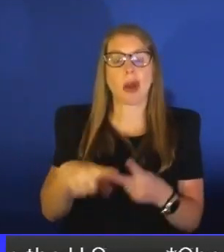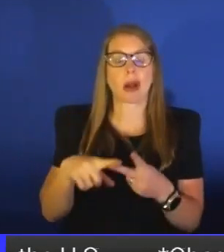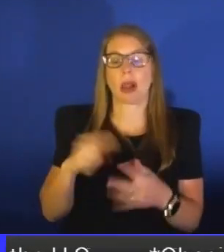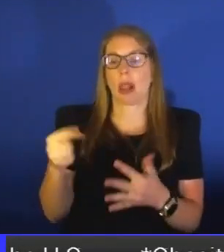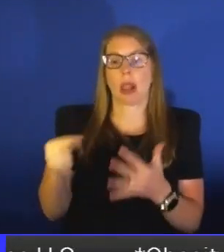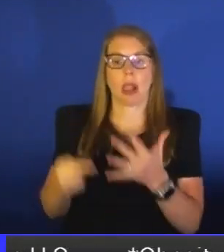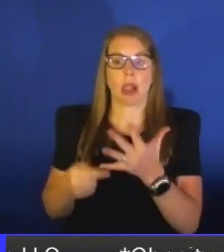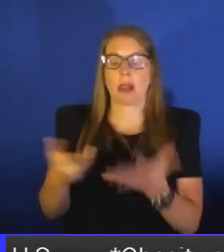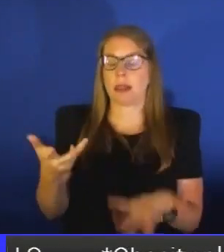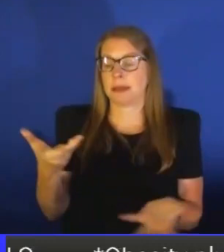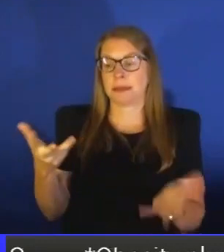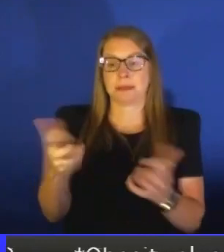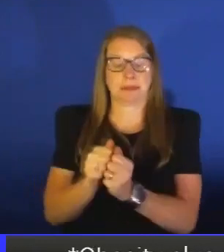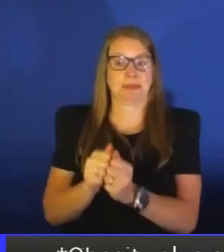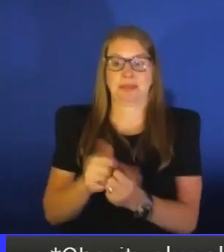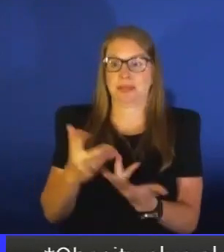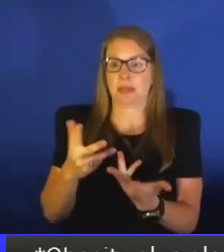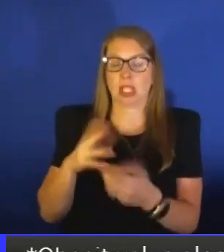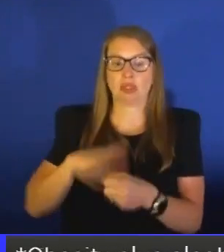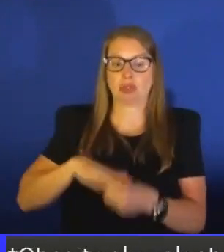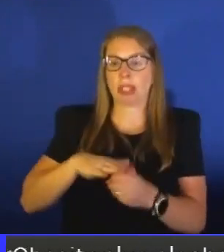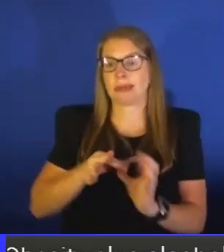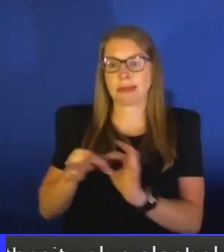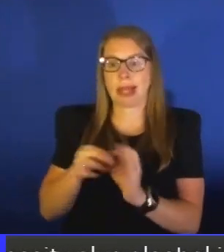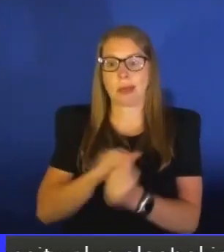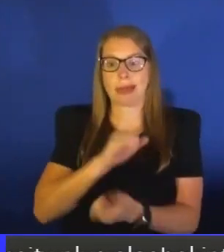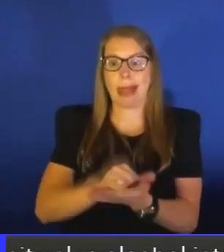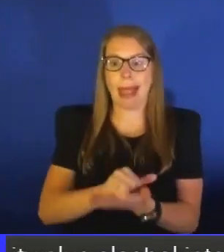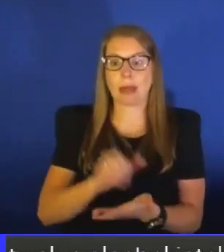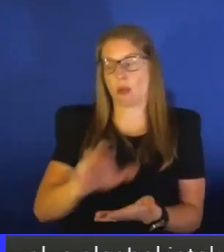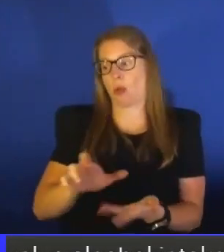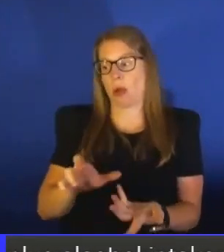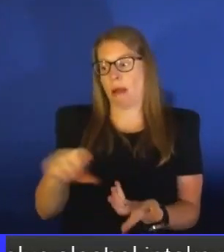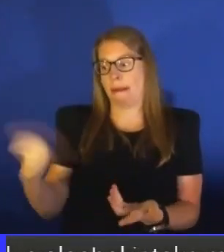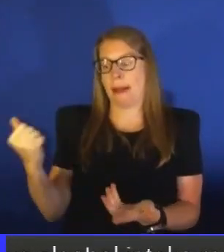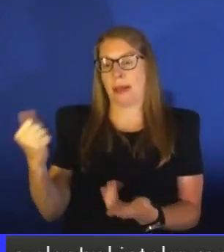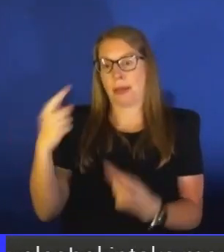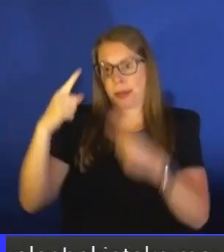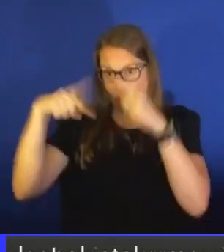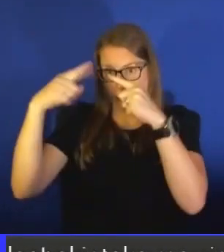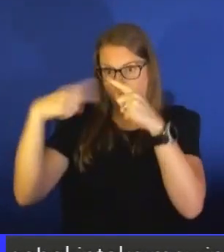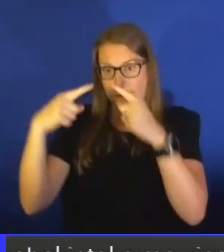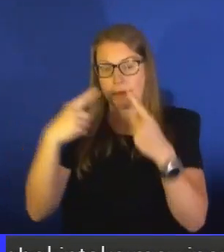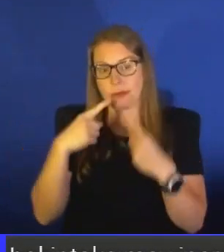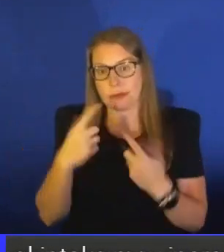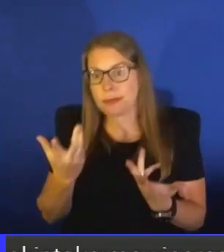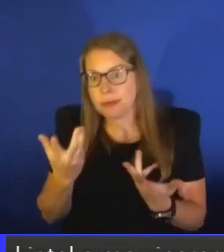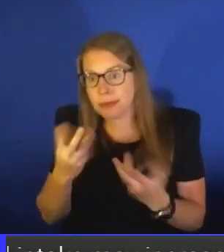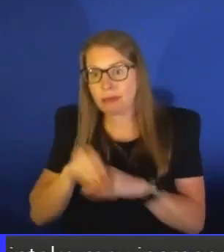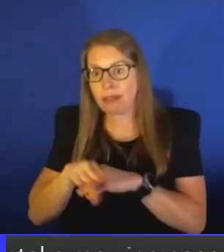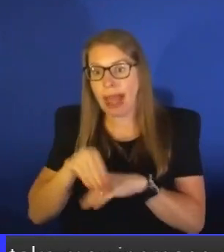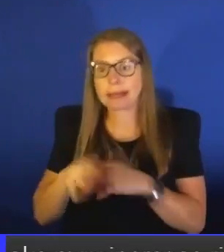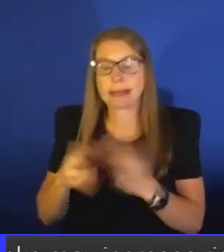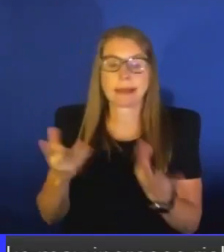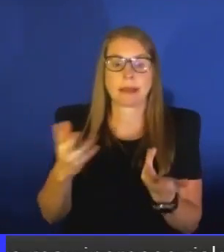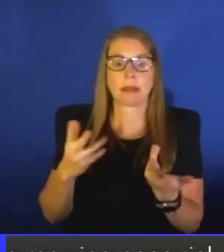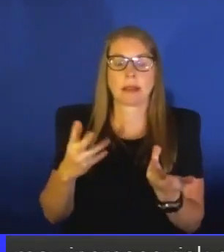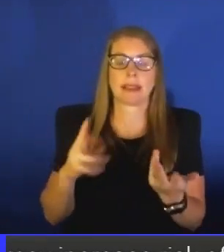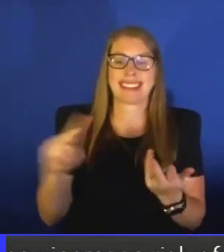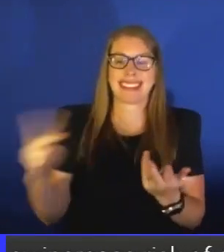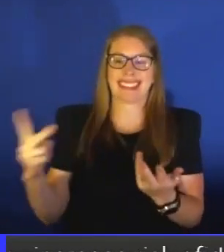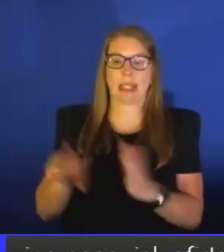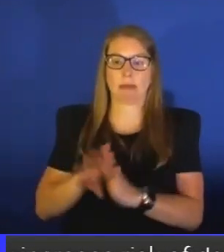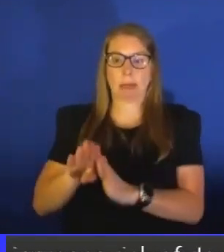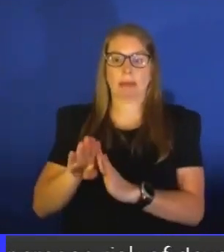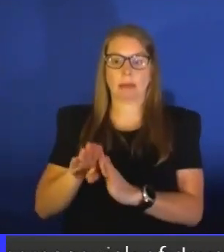combination? Is it the stress related to that? Is there some other cognitive effects? But yeah, that's one of the second kind of spikes in insomnia